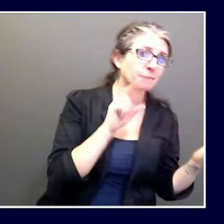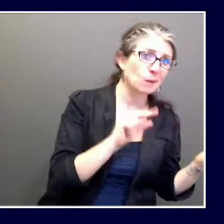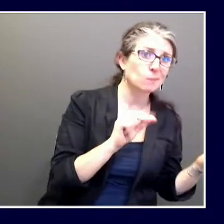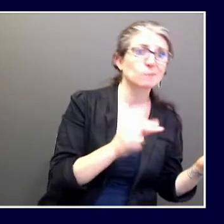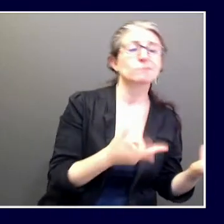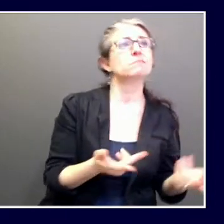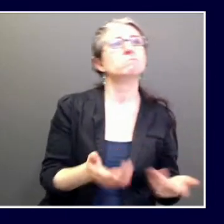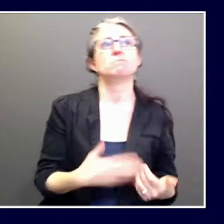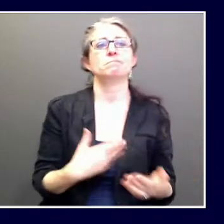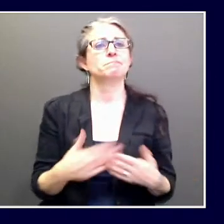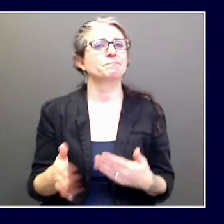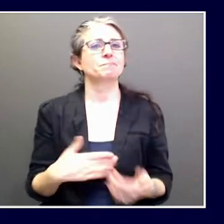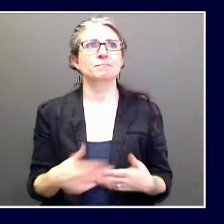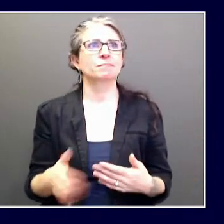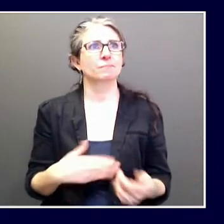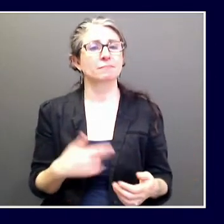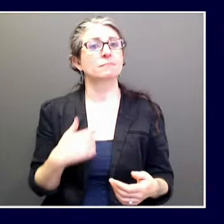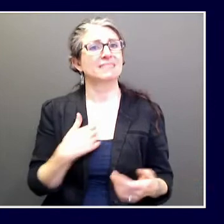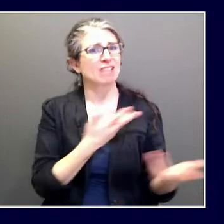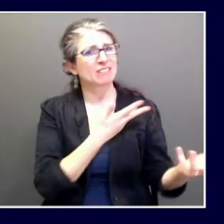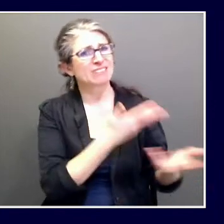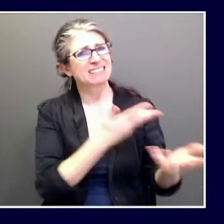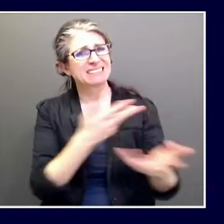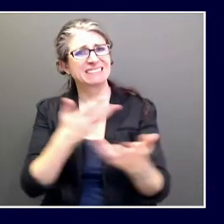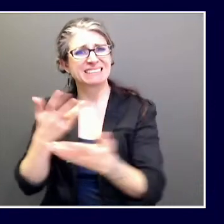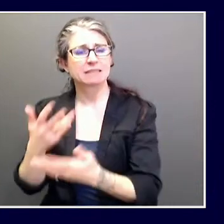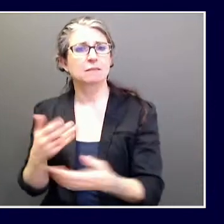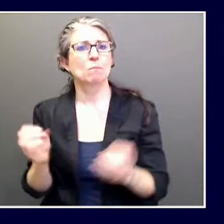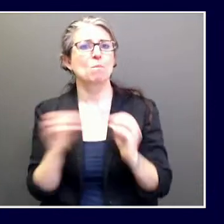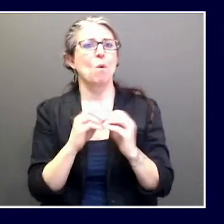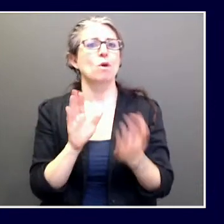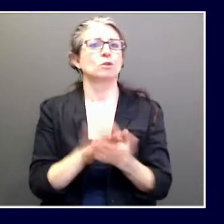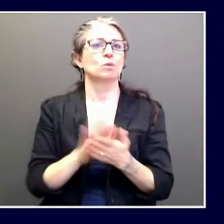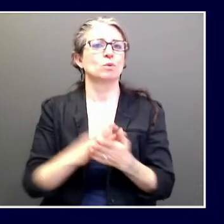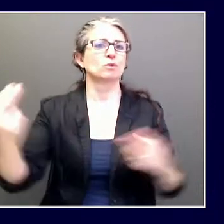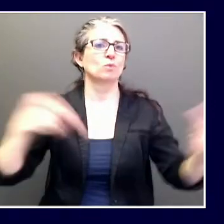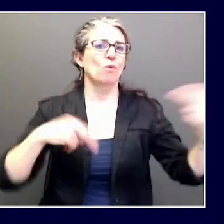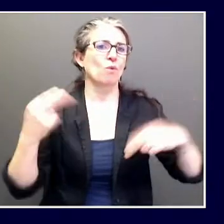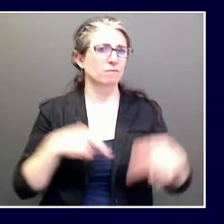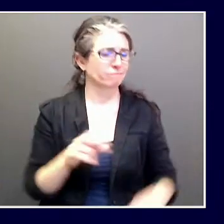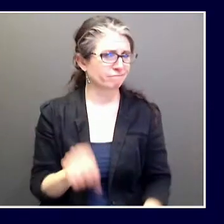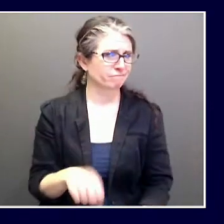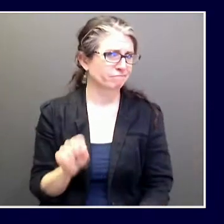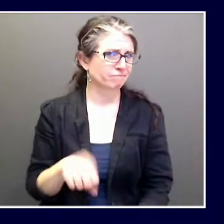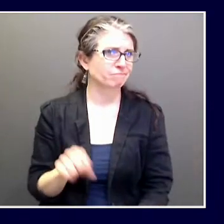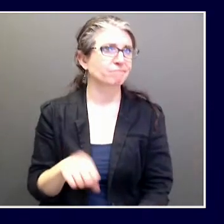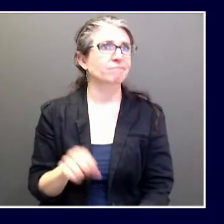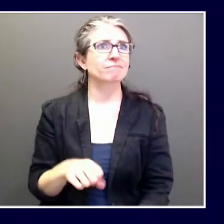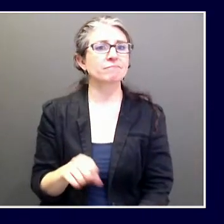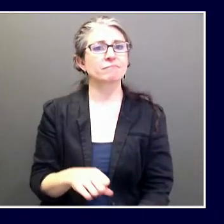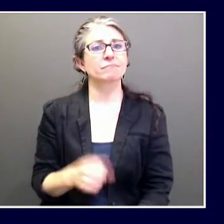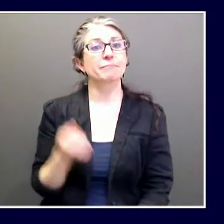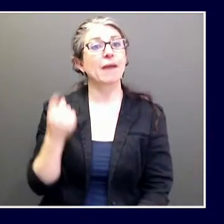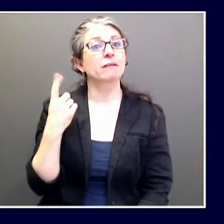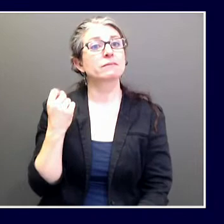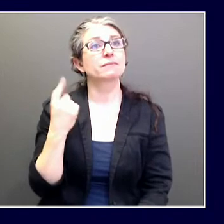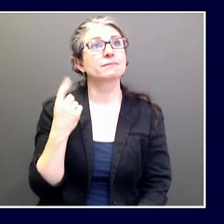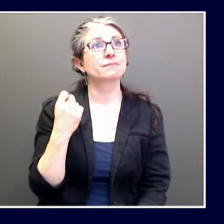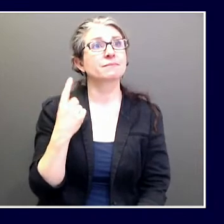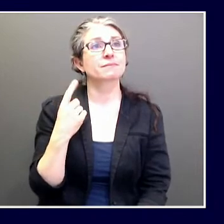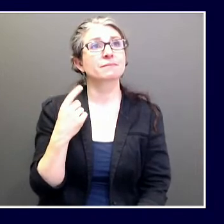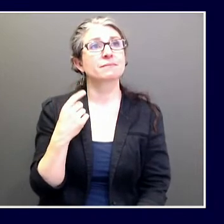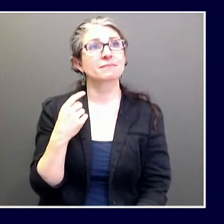more and more students online, not too late. But even at sub 100% levels, it is still an effective